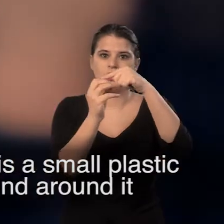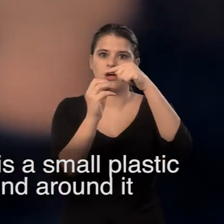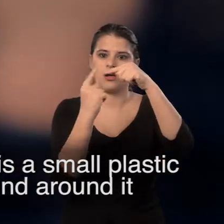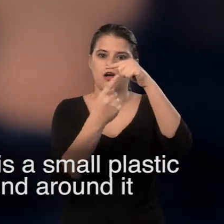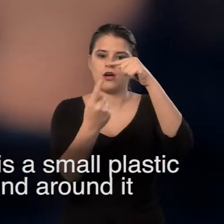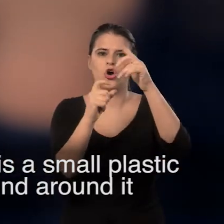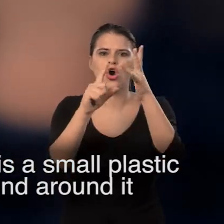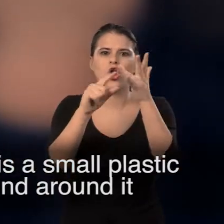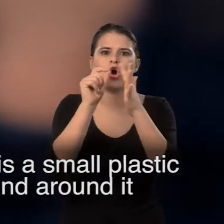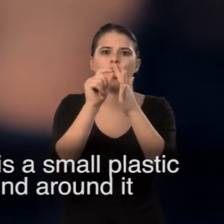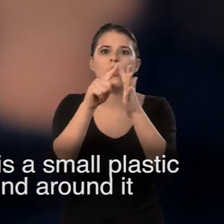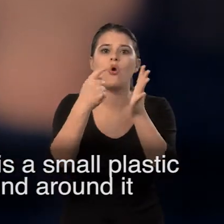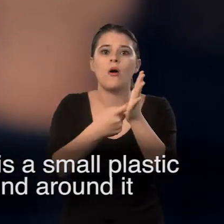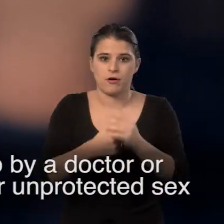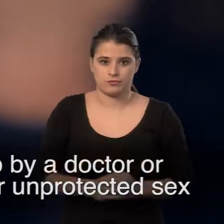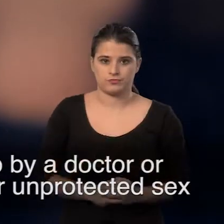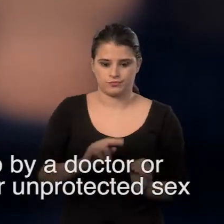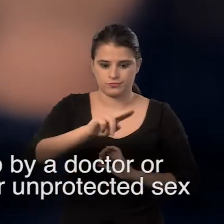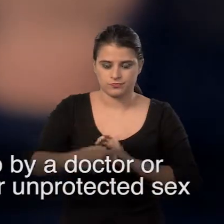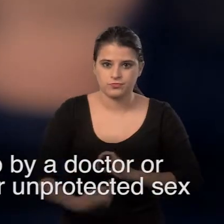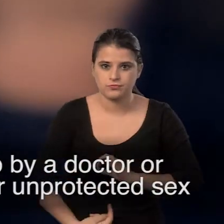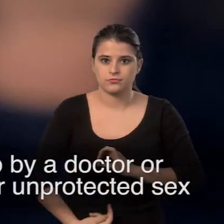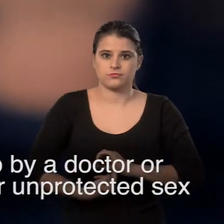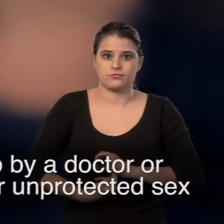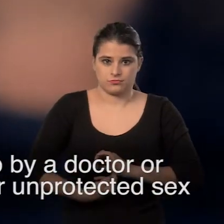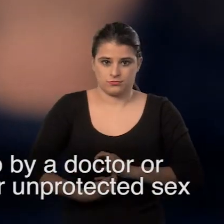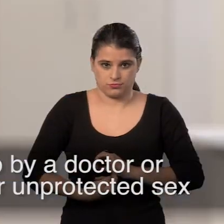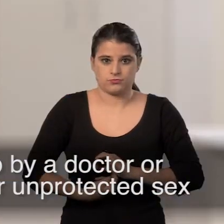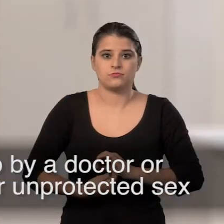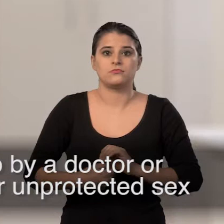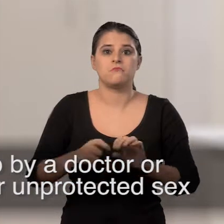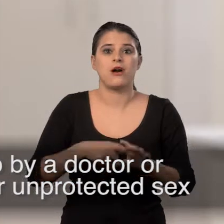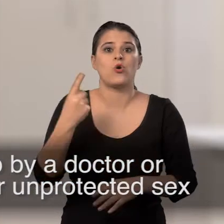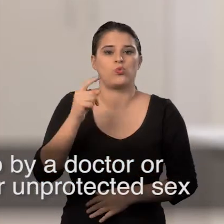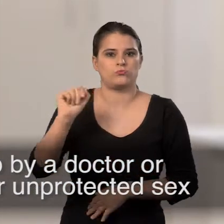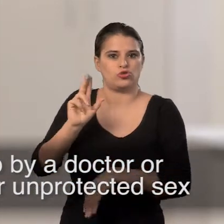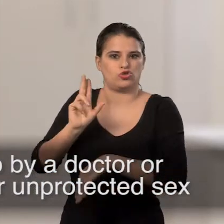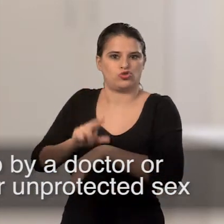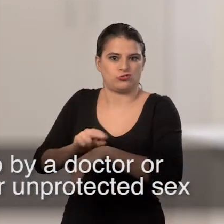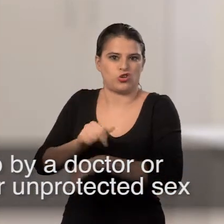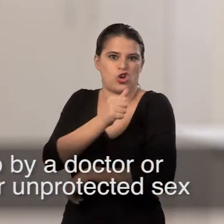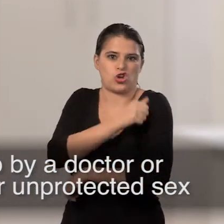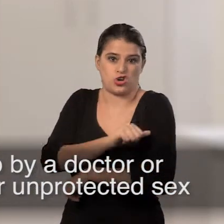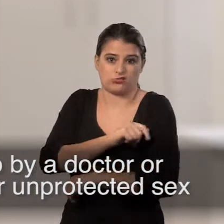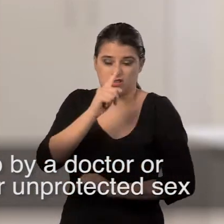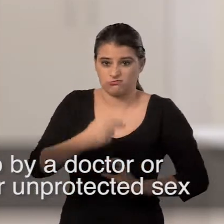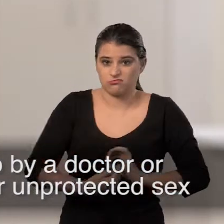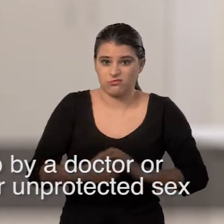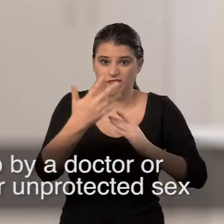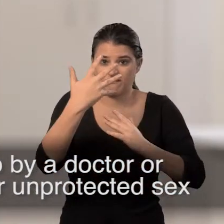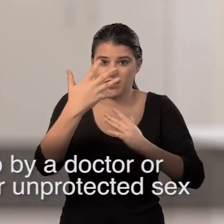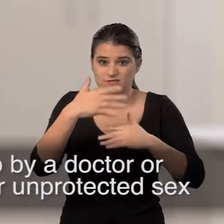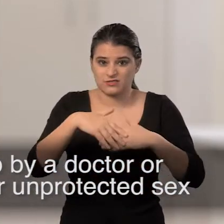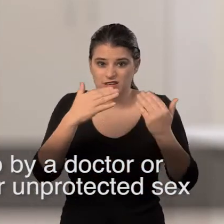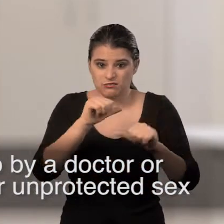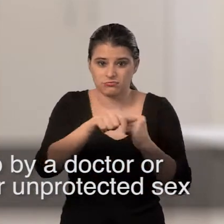T-shaped device with copper wire around it. It is inserted into the uterus or womb by a doctor or nurse. It can be fitted